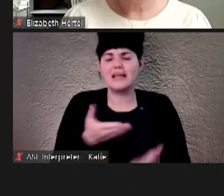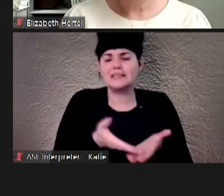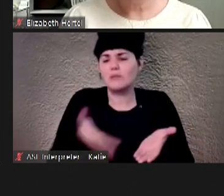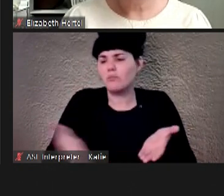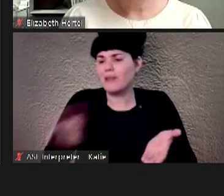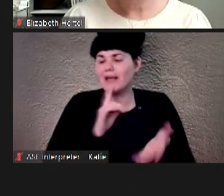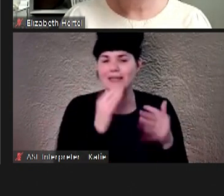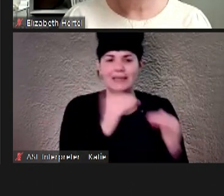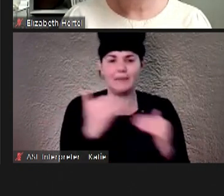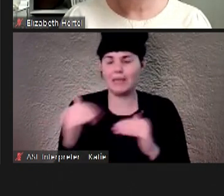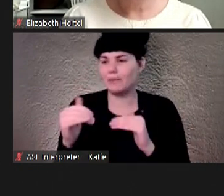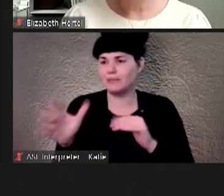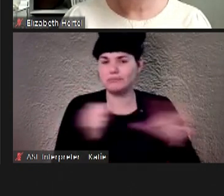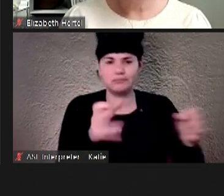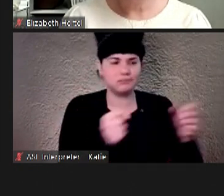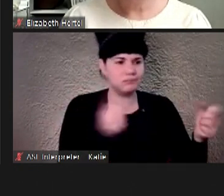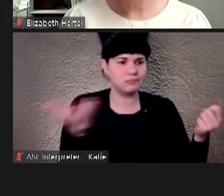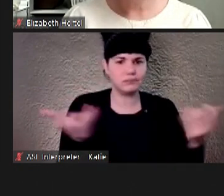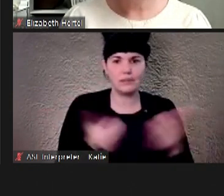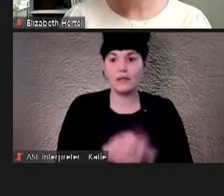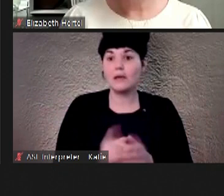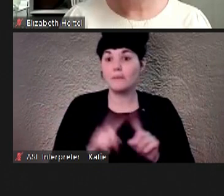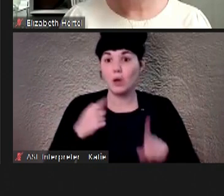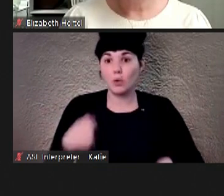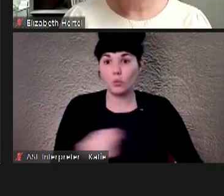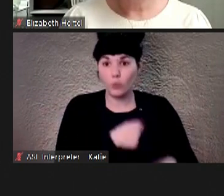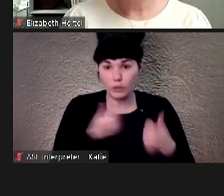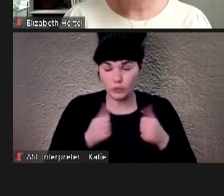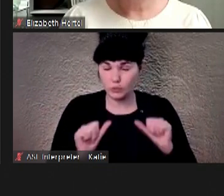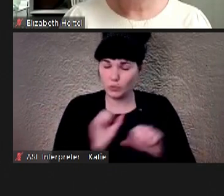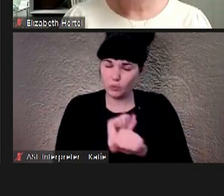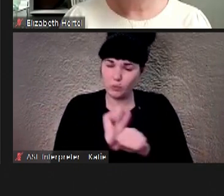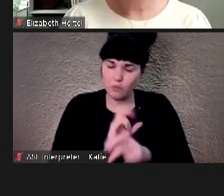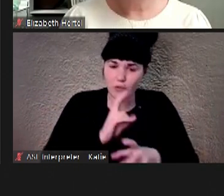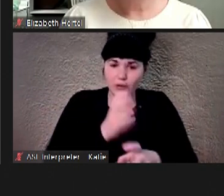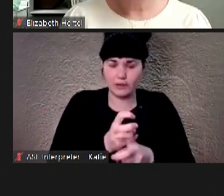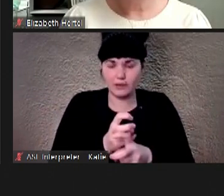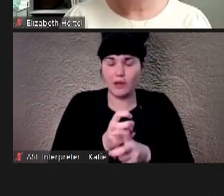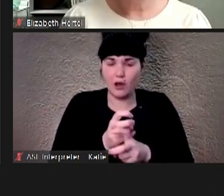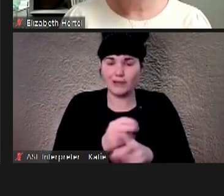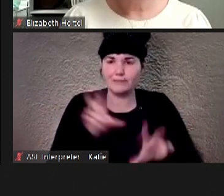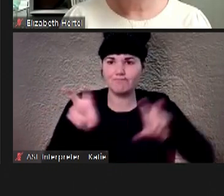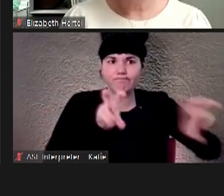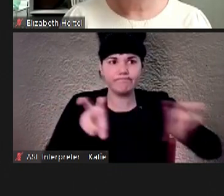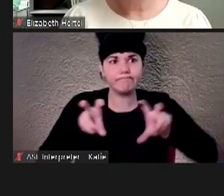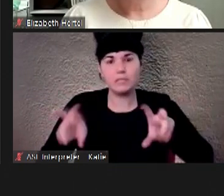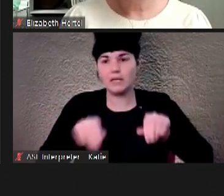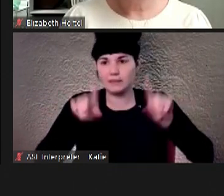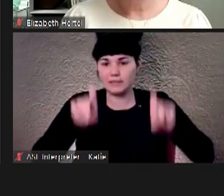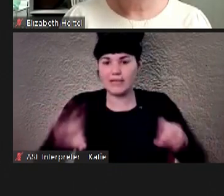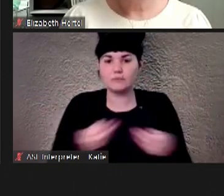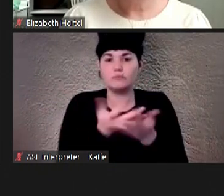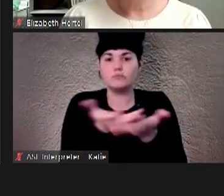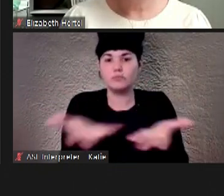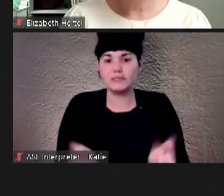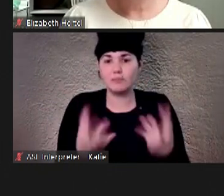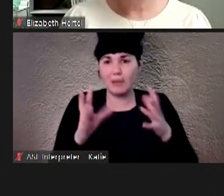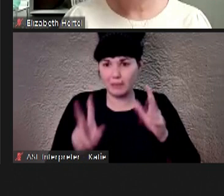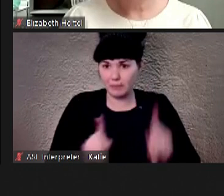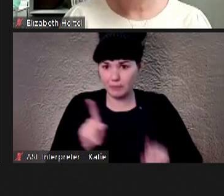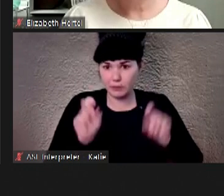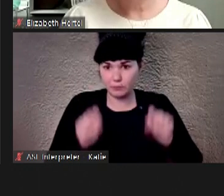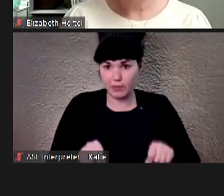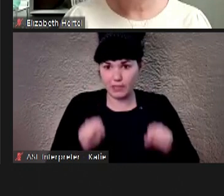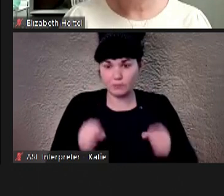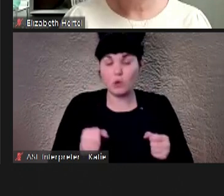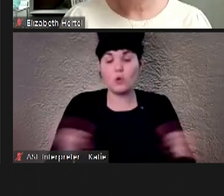mentioned, we have initiatives all over the state to get tests into the hands of as many people as possible. We really want to encourage testing before